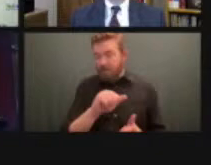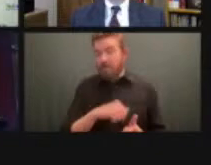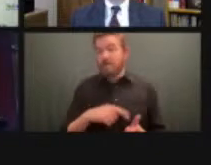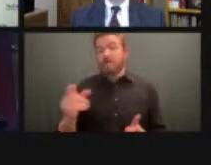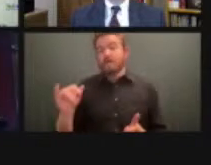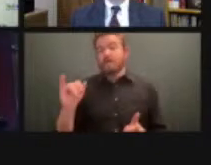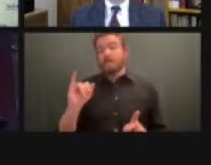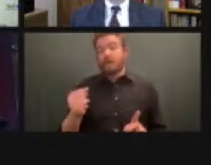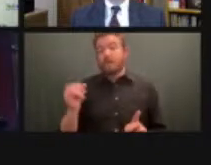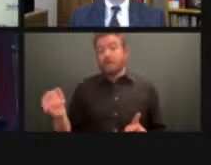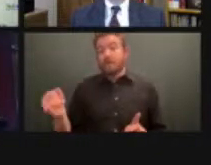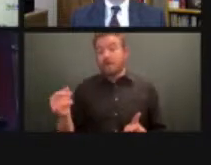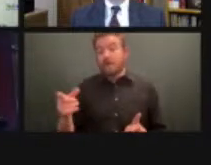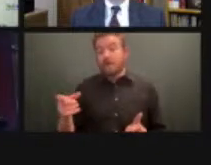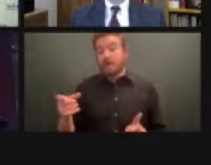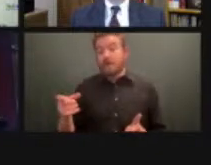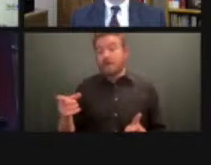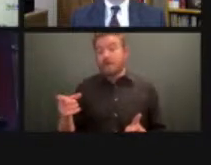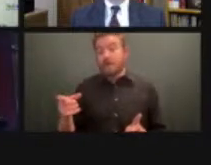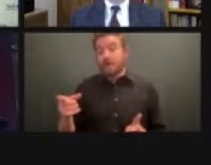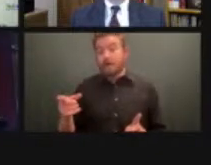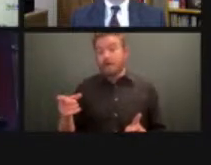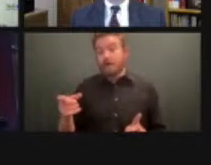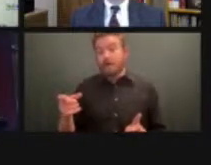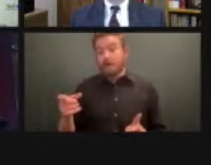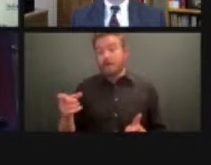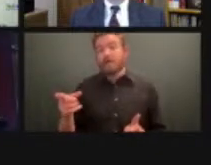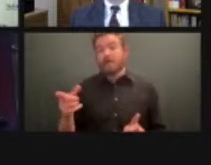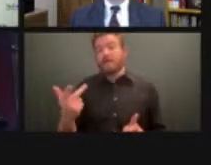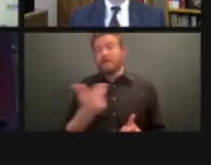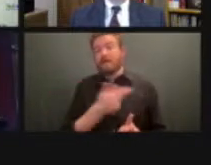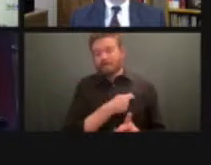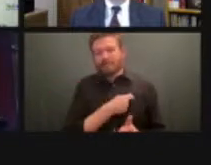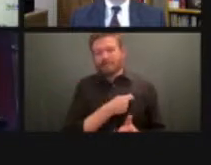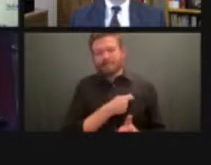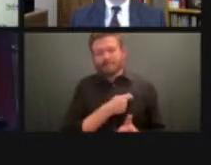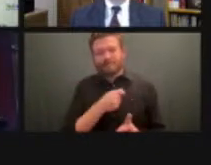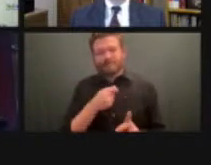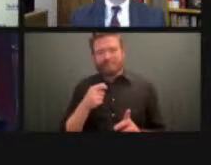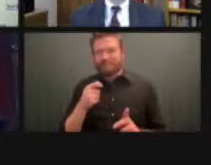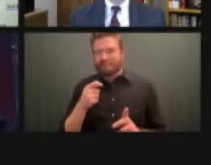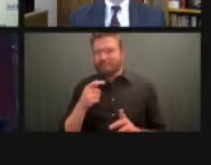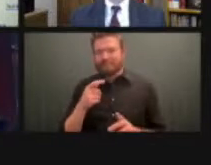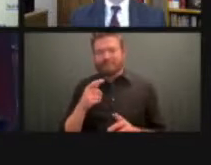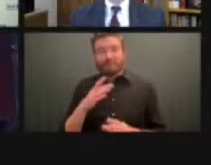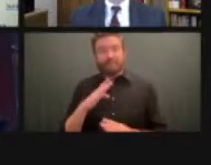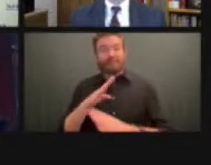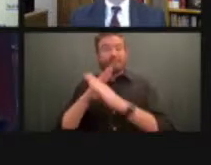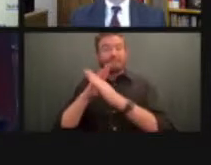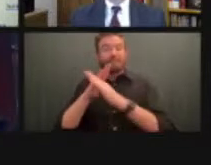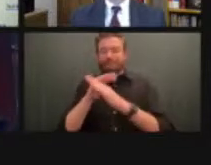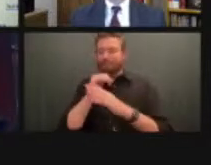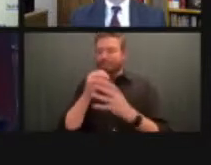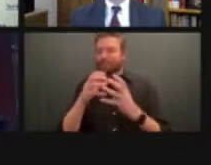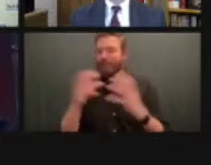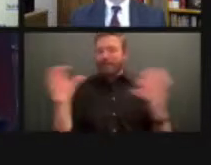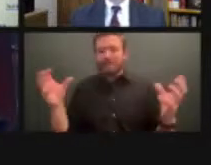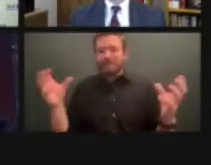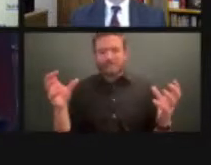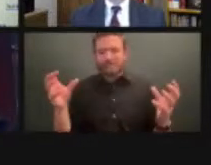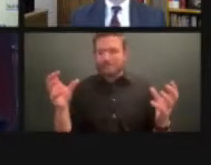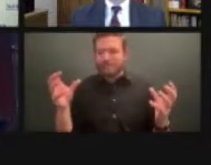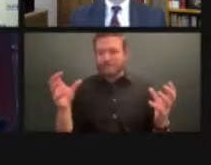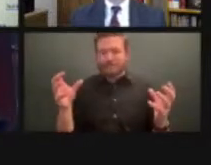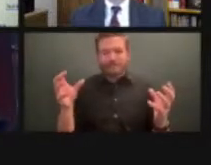to Omicron or even Delta, as that has not entirely left the building either. We see this in the slowly